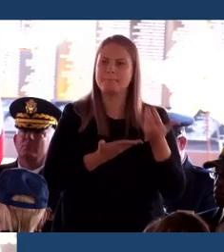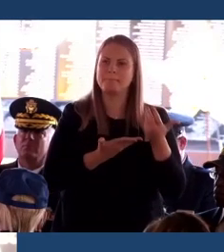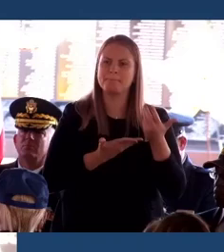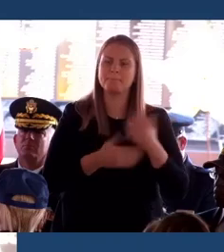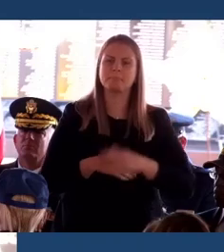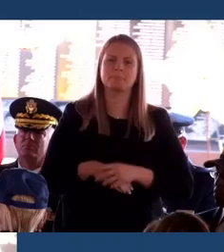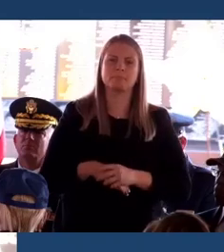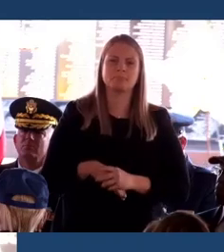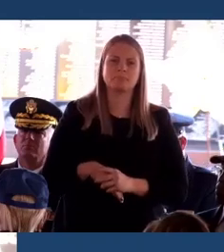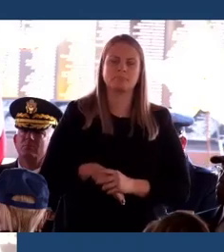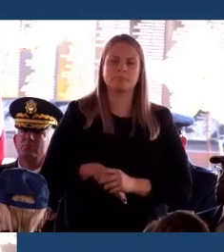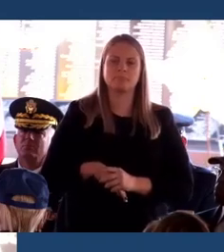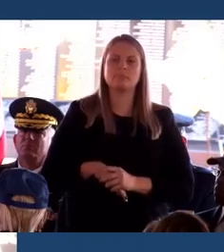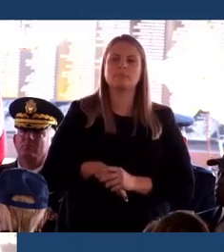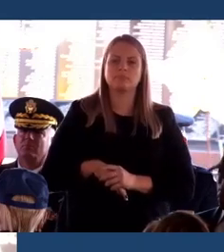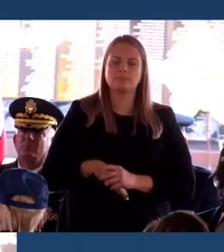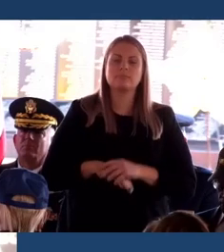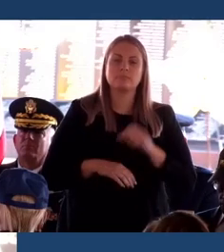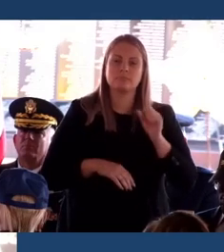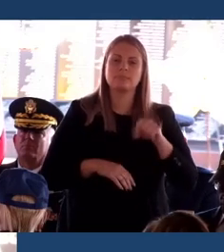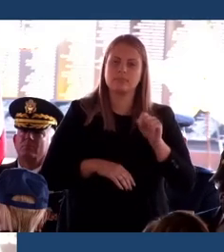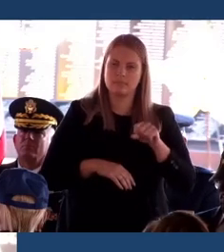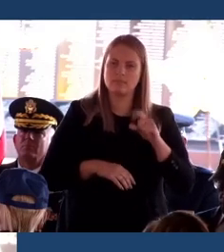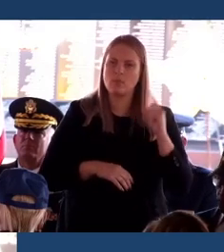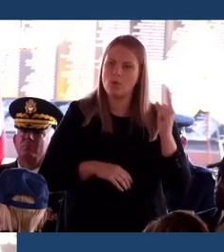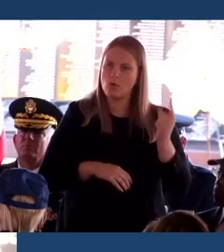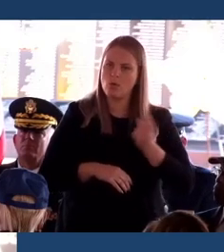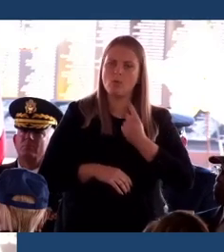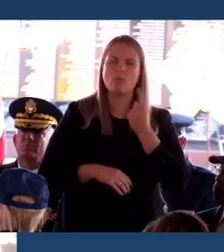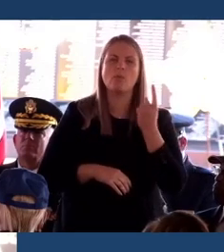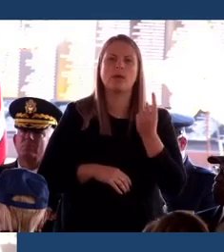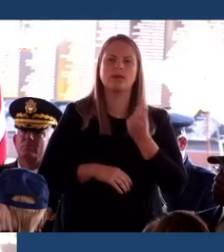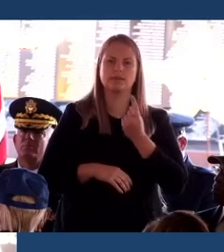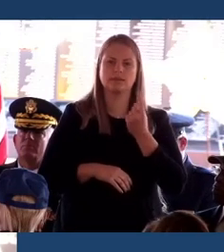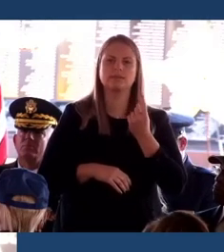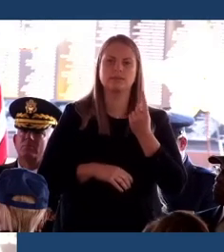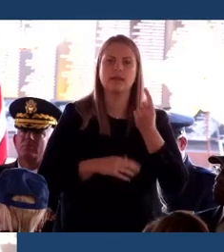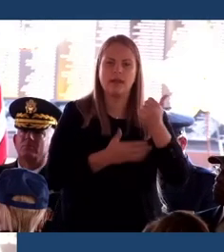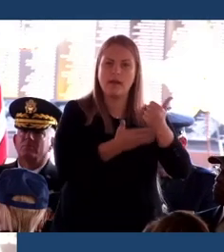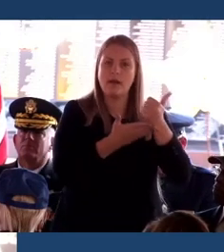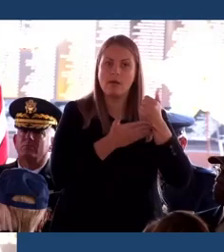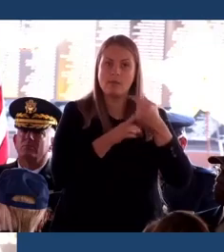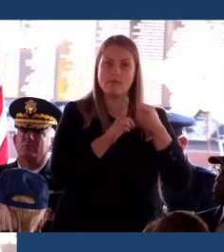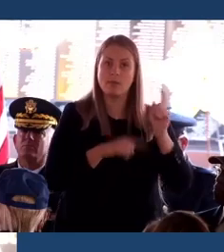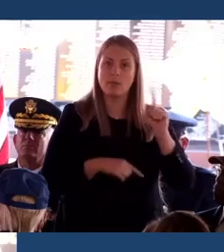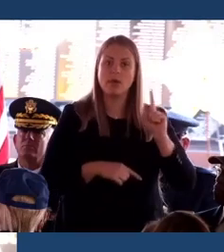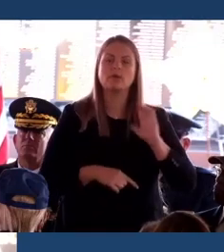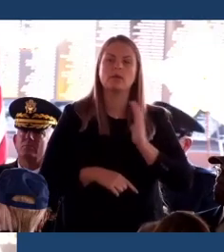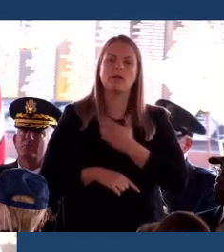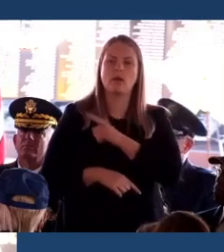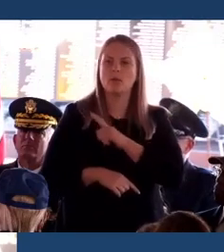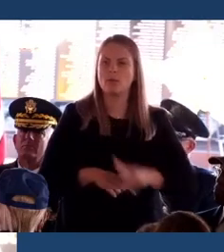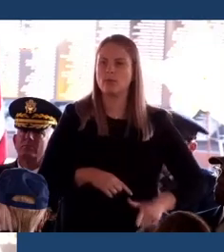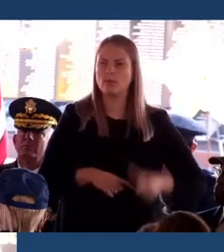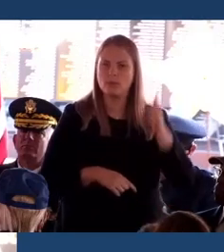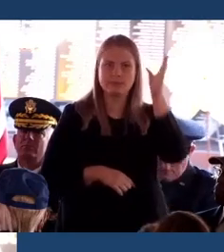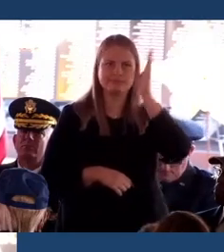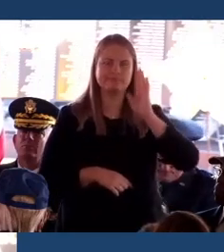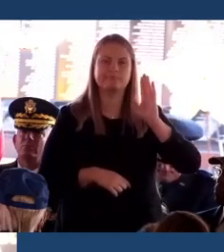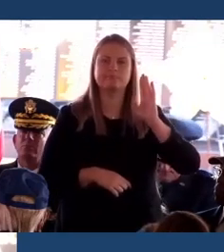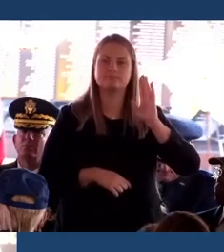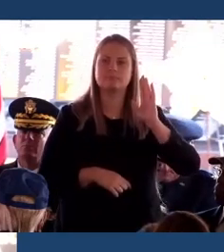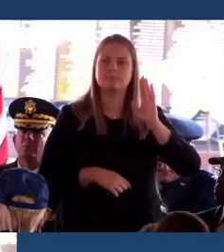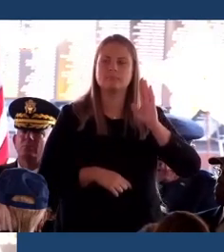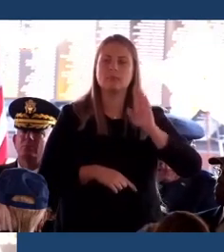from? And yes, in all ways, ultimately, help comes from our Lord. But it comes through